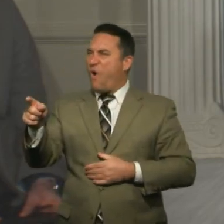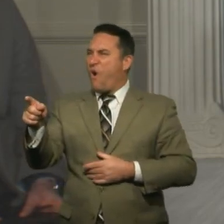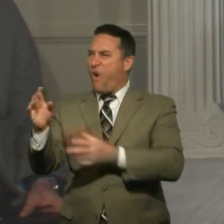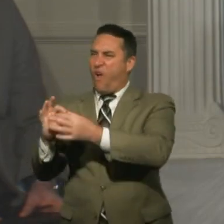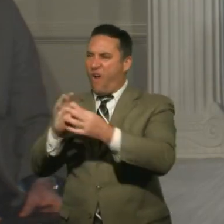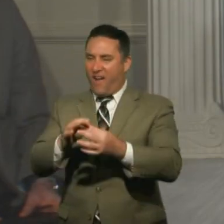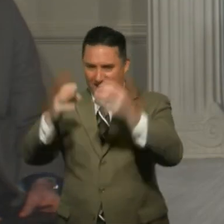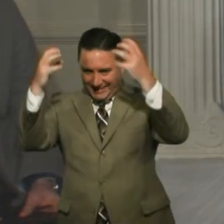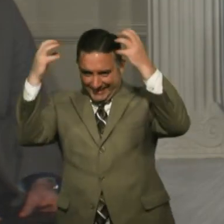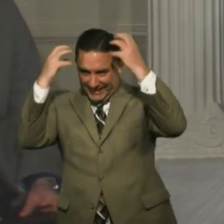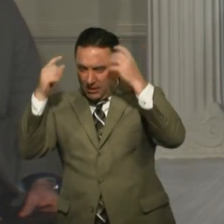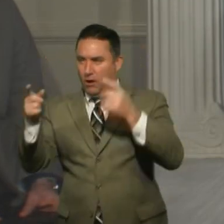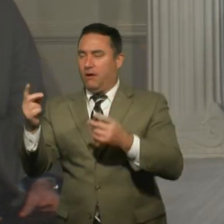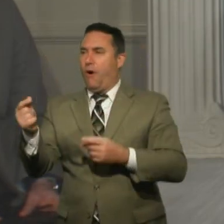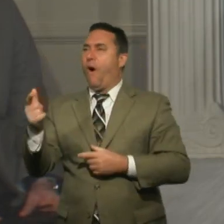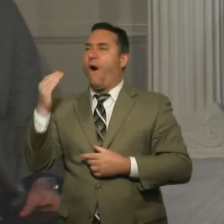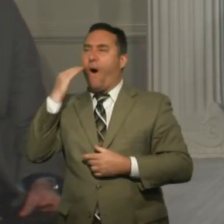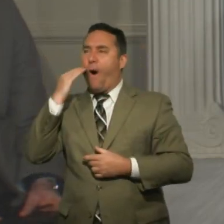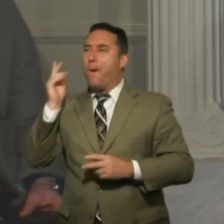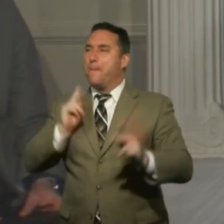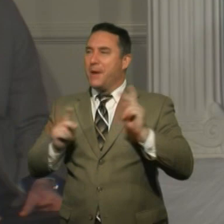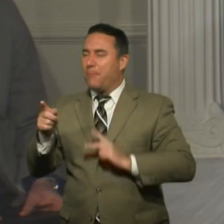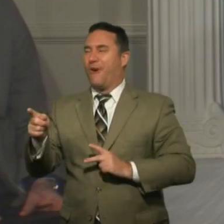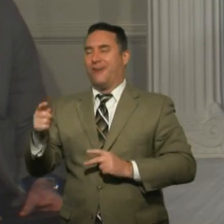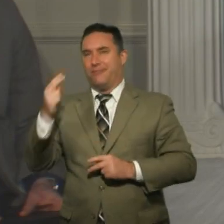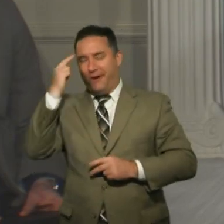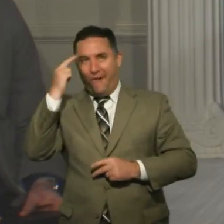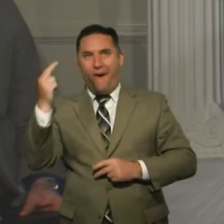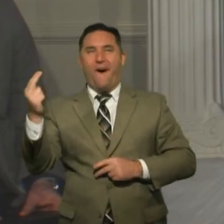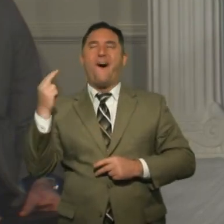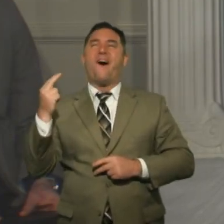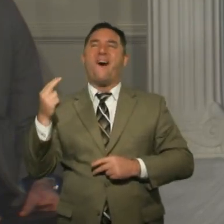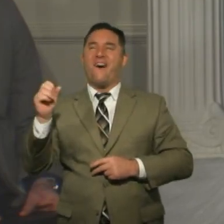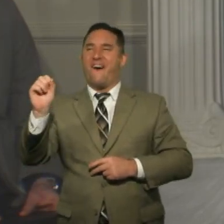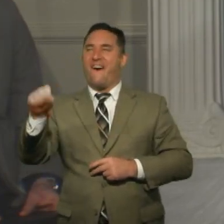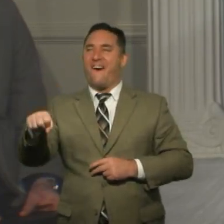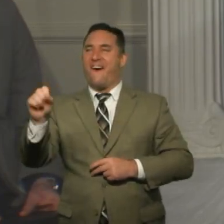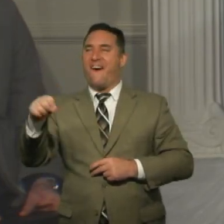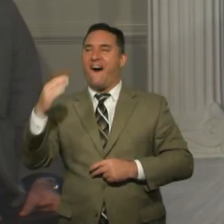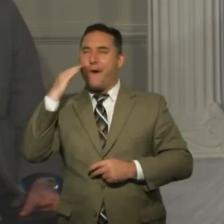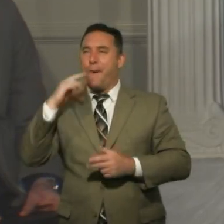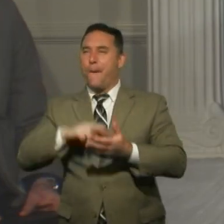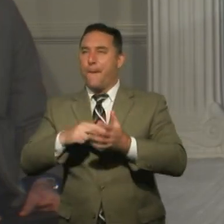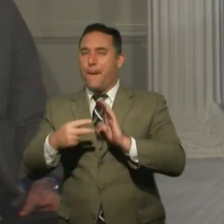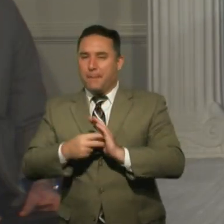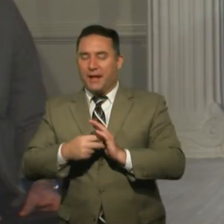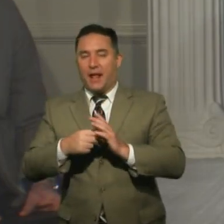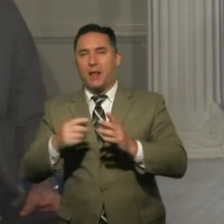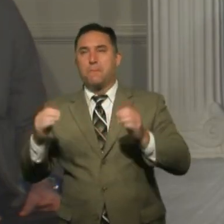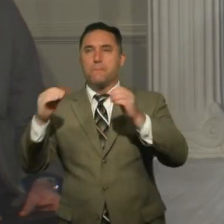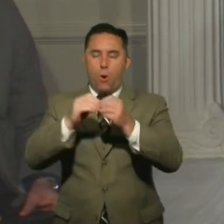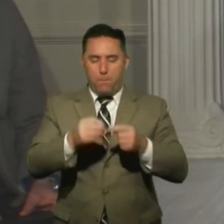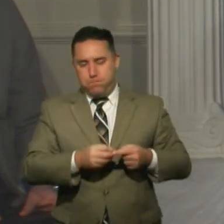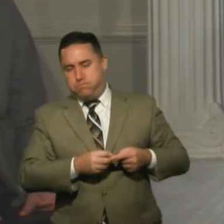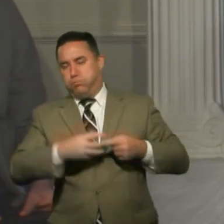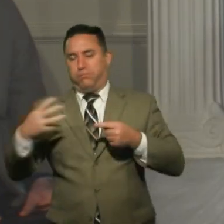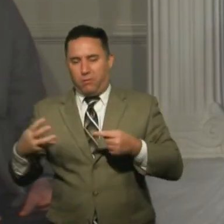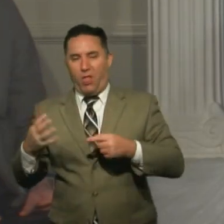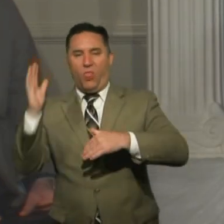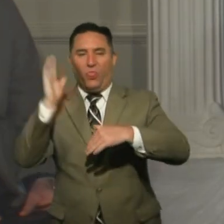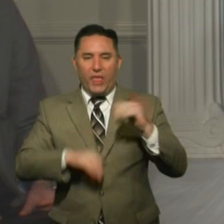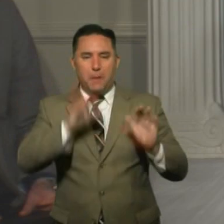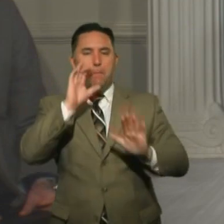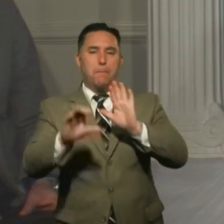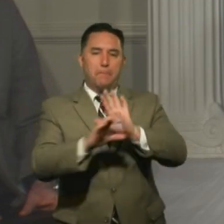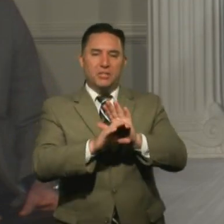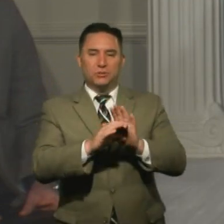to Disney, instantly people remember and think, I know what that means. And they think about more than just a picture book. When you saw that,